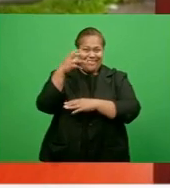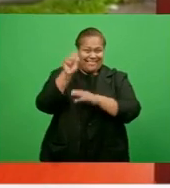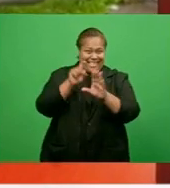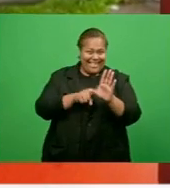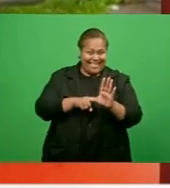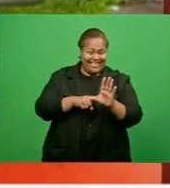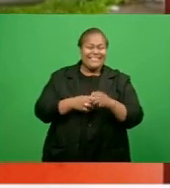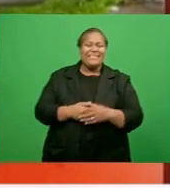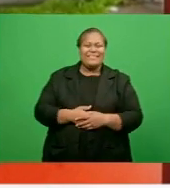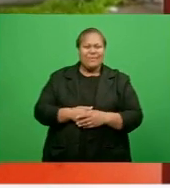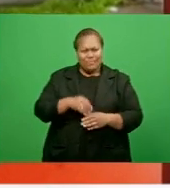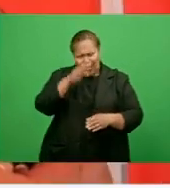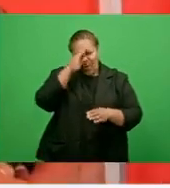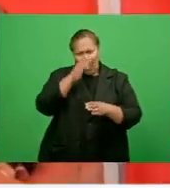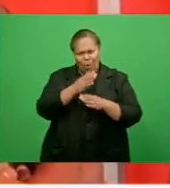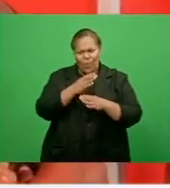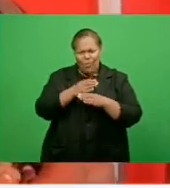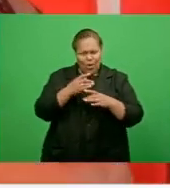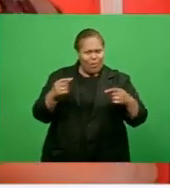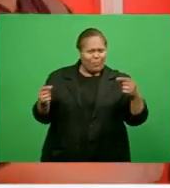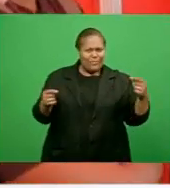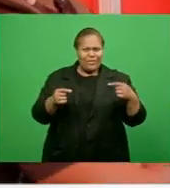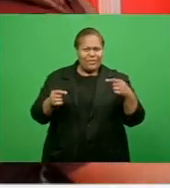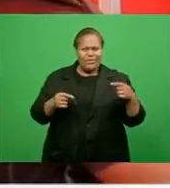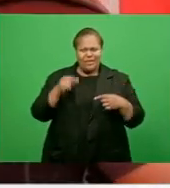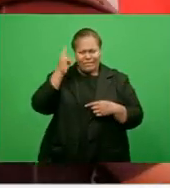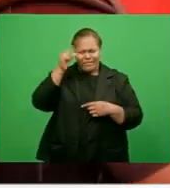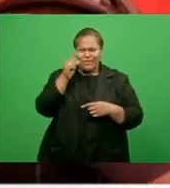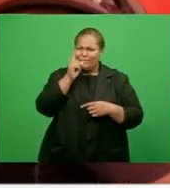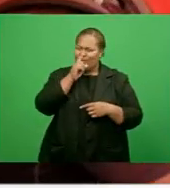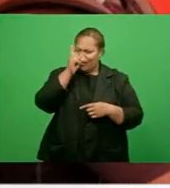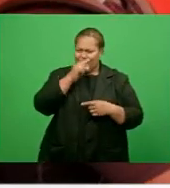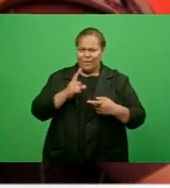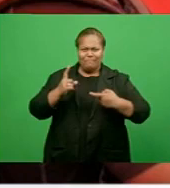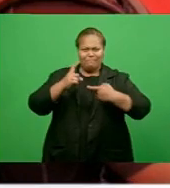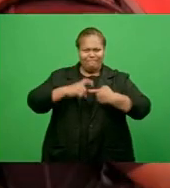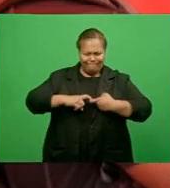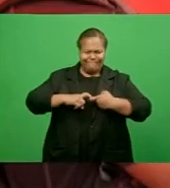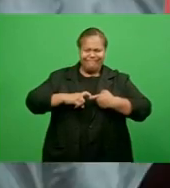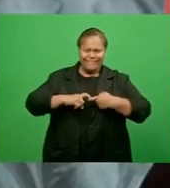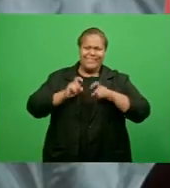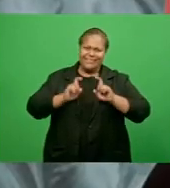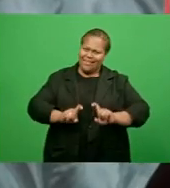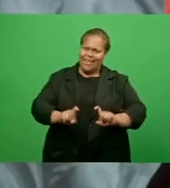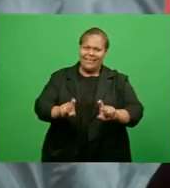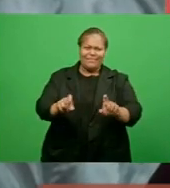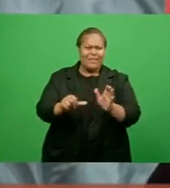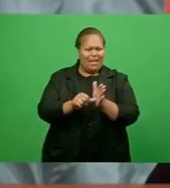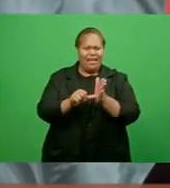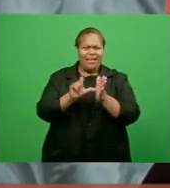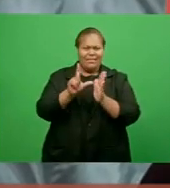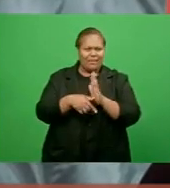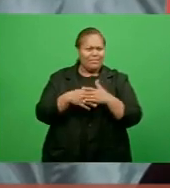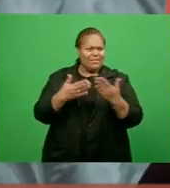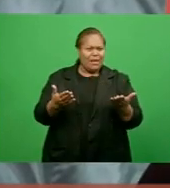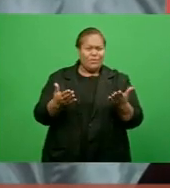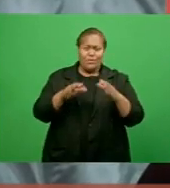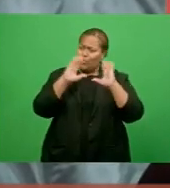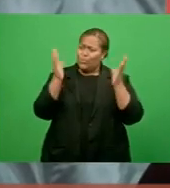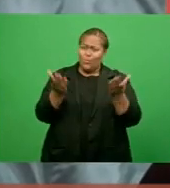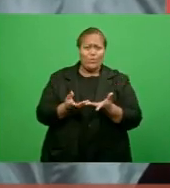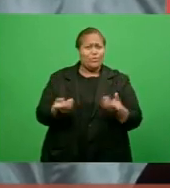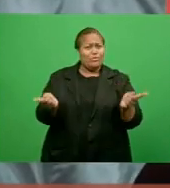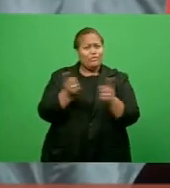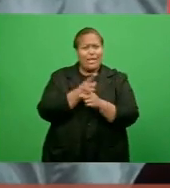the arm wrestling competition will help Fijians to remain connected in hard times. Fiji has changed and the world has changed forever in the